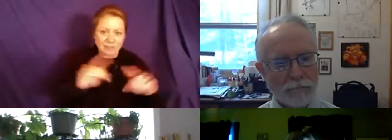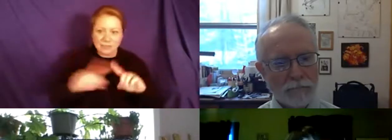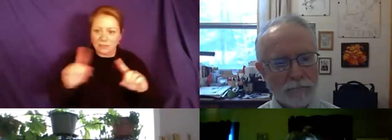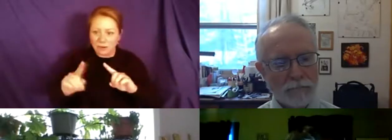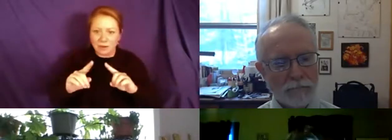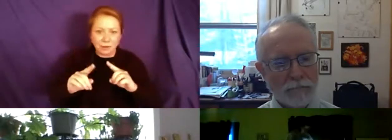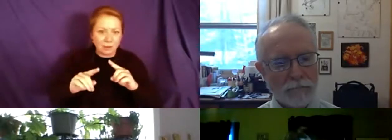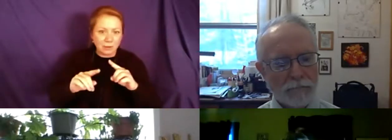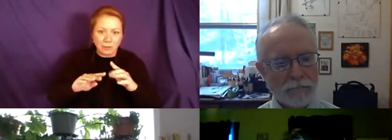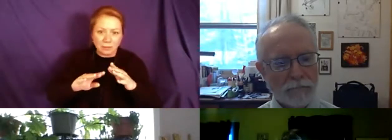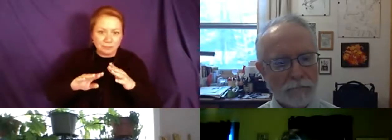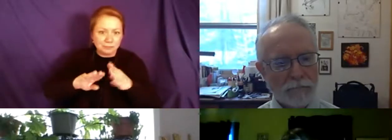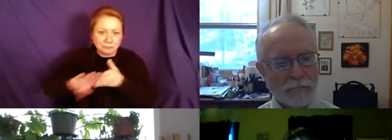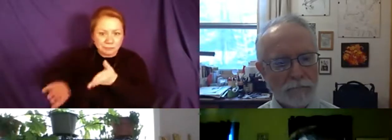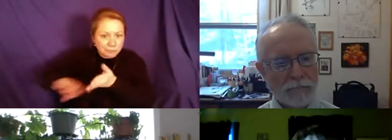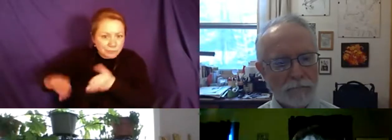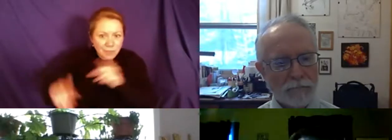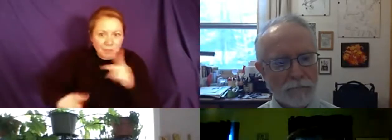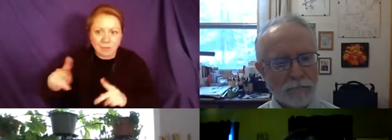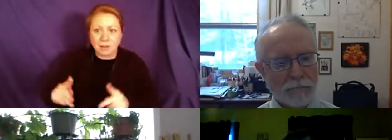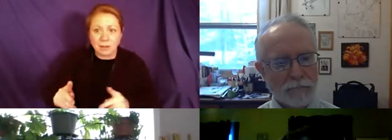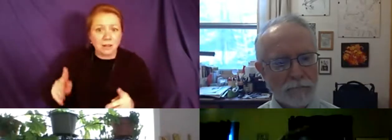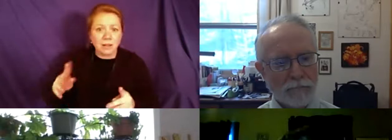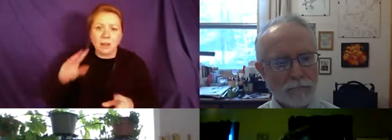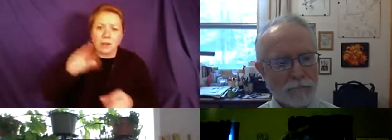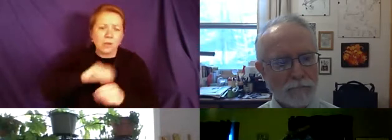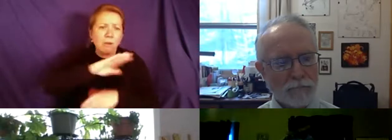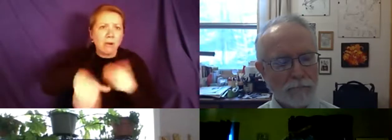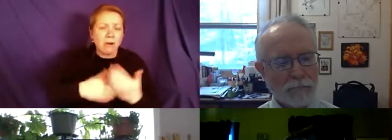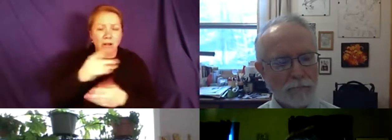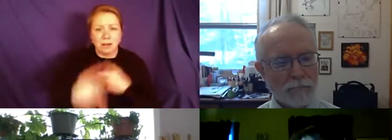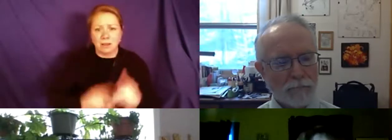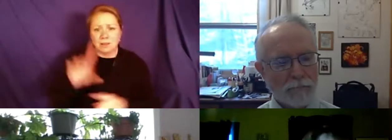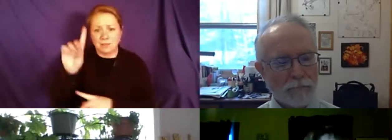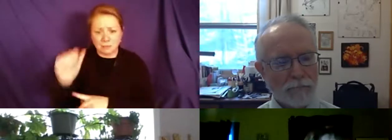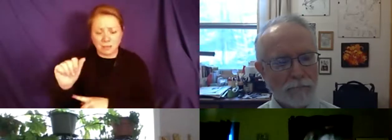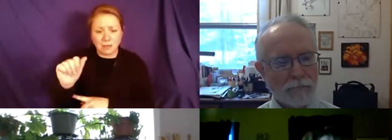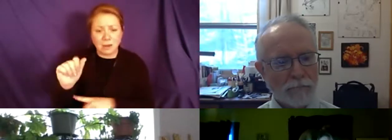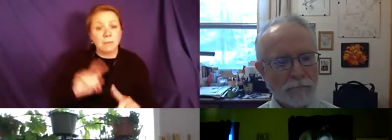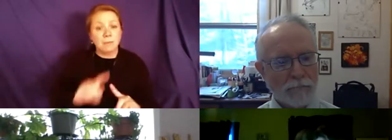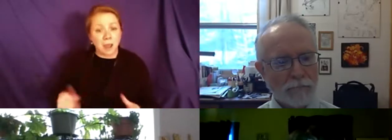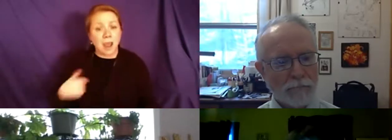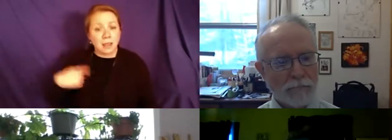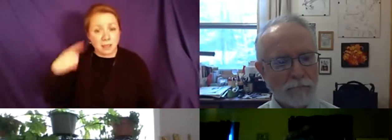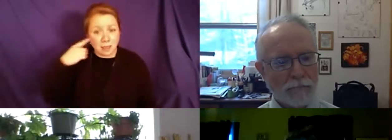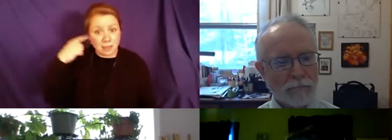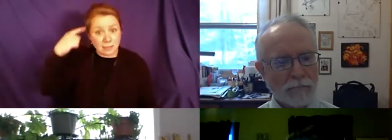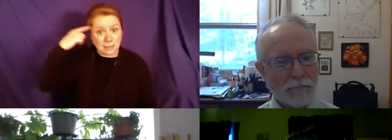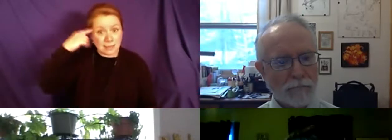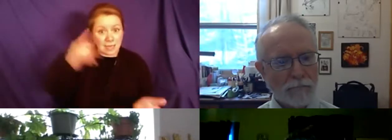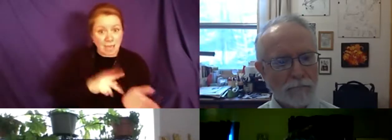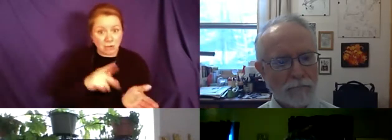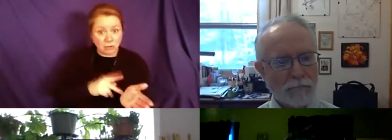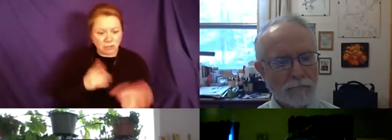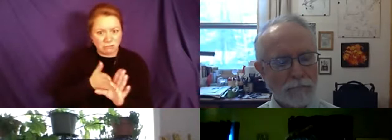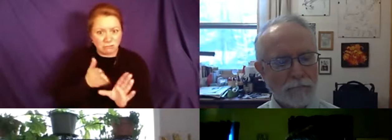disenfranchised minority groups, including all types of disabilities, I really do think that psychiatric disability